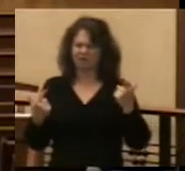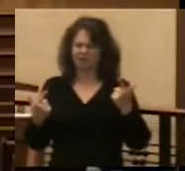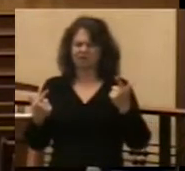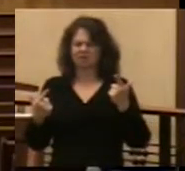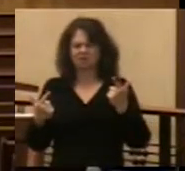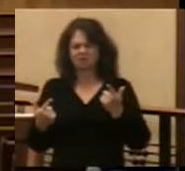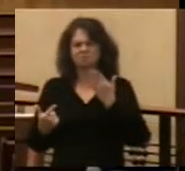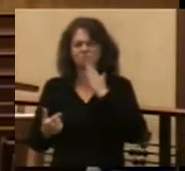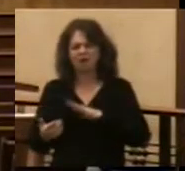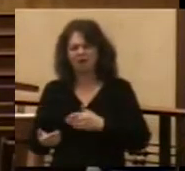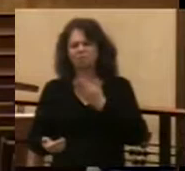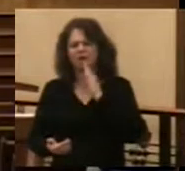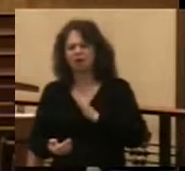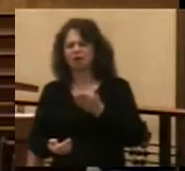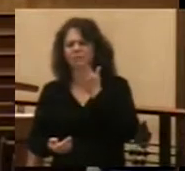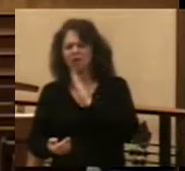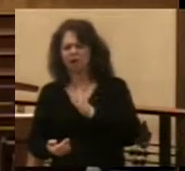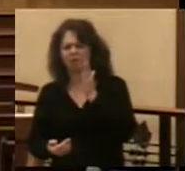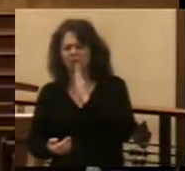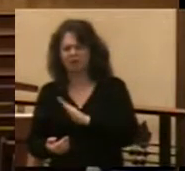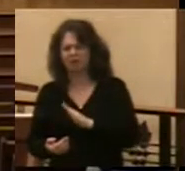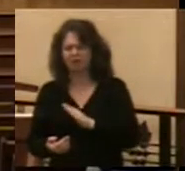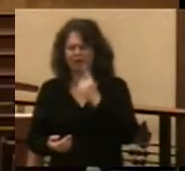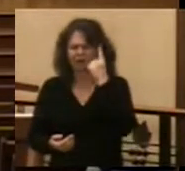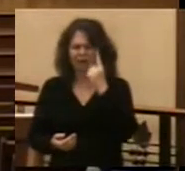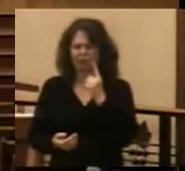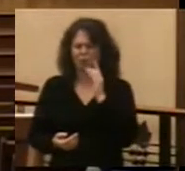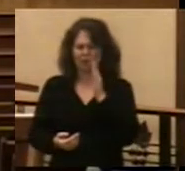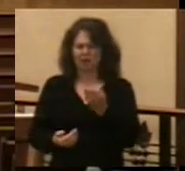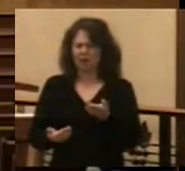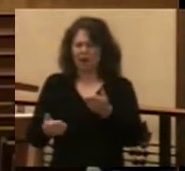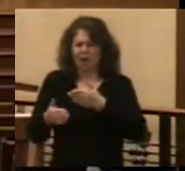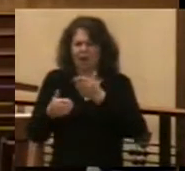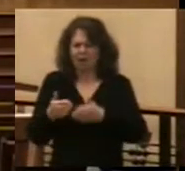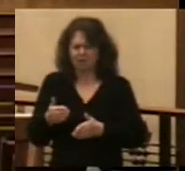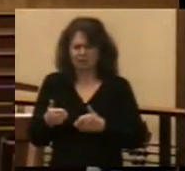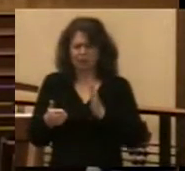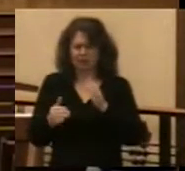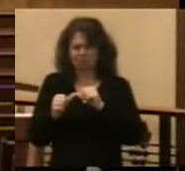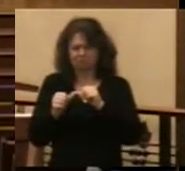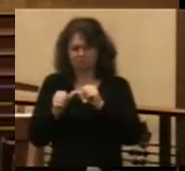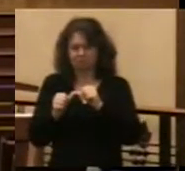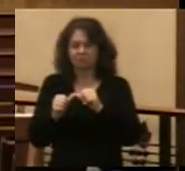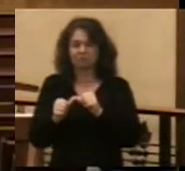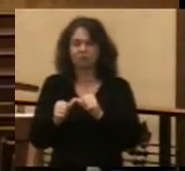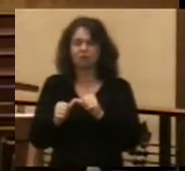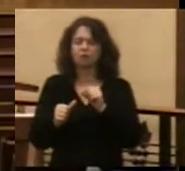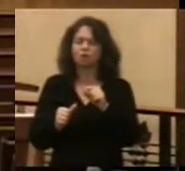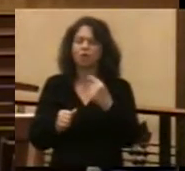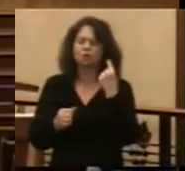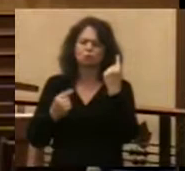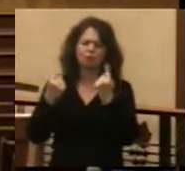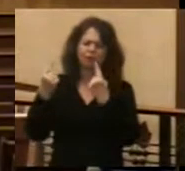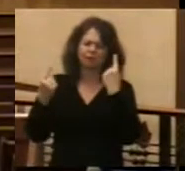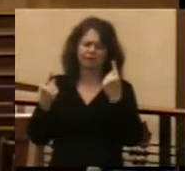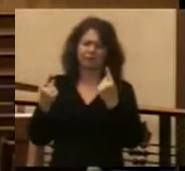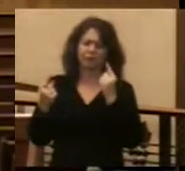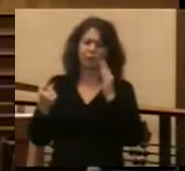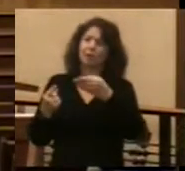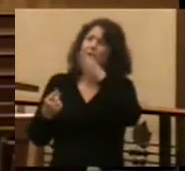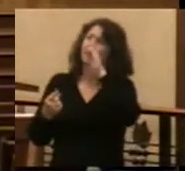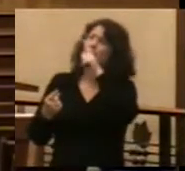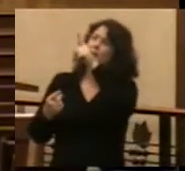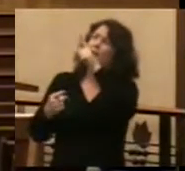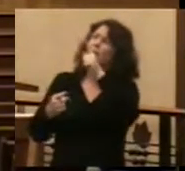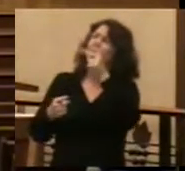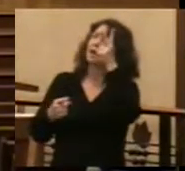end? Have you ever felt far away from God, a place of exile where you wondered if God was really going to hear